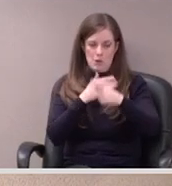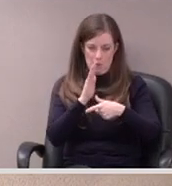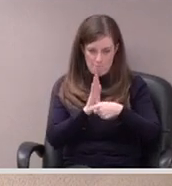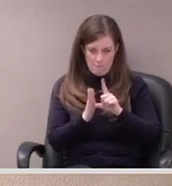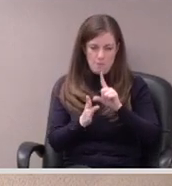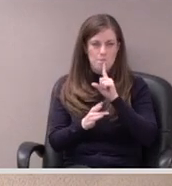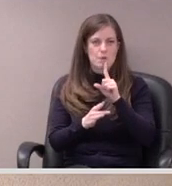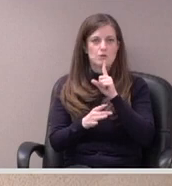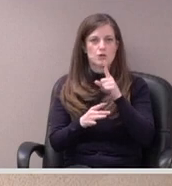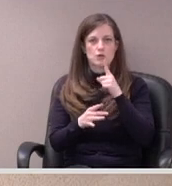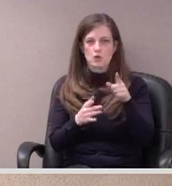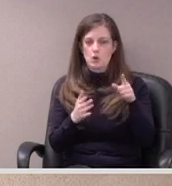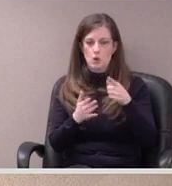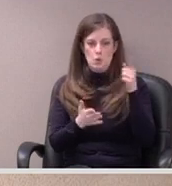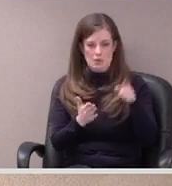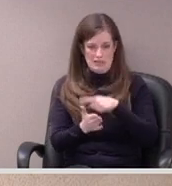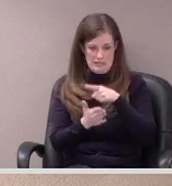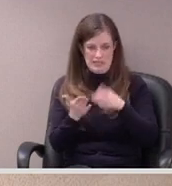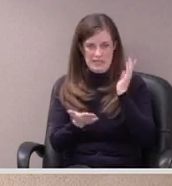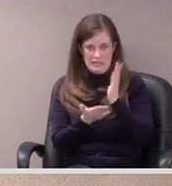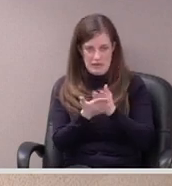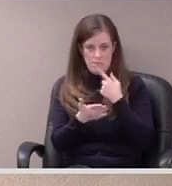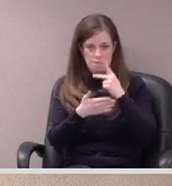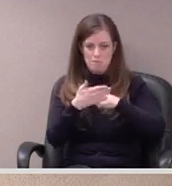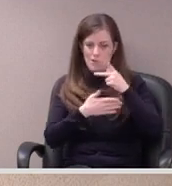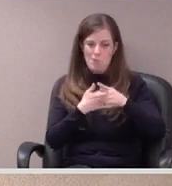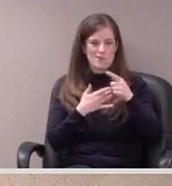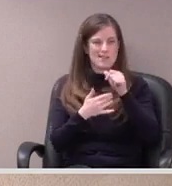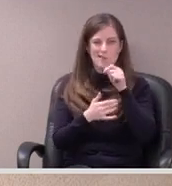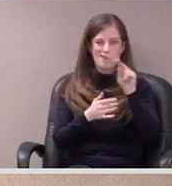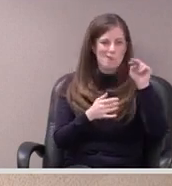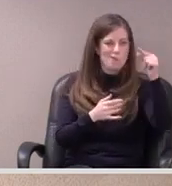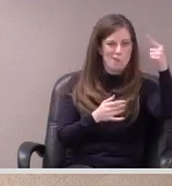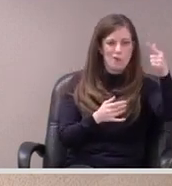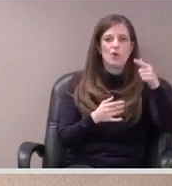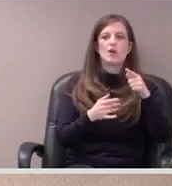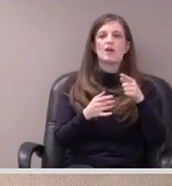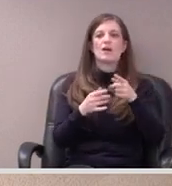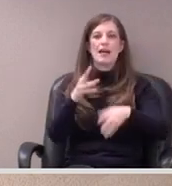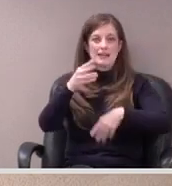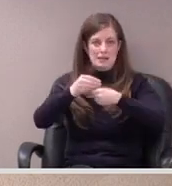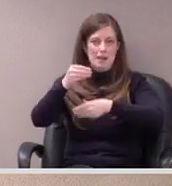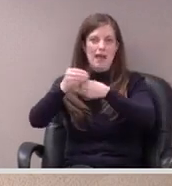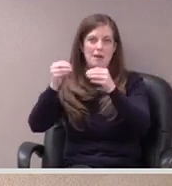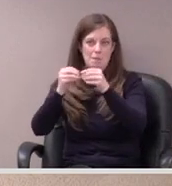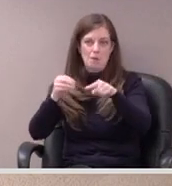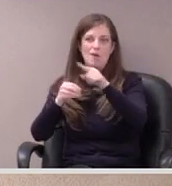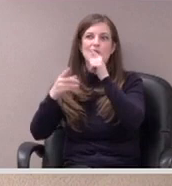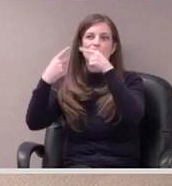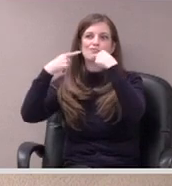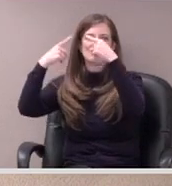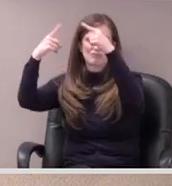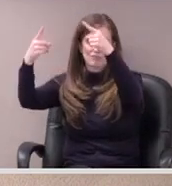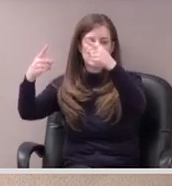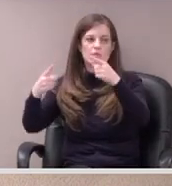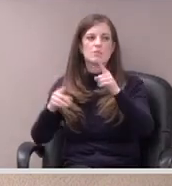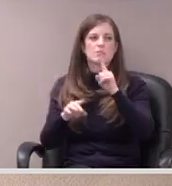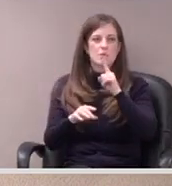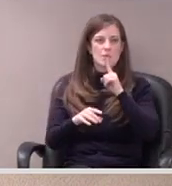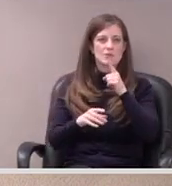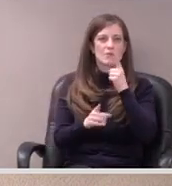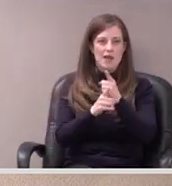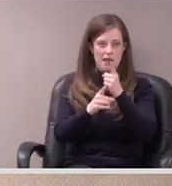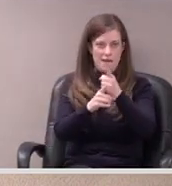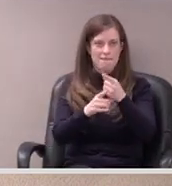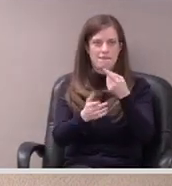making sure that we're discontinuing programs that aren't working and keeping those and expanding those that do. But I also want to make sure that we have an